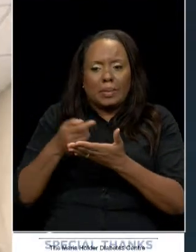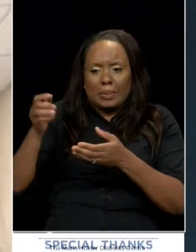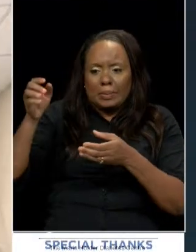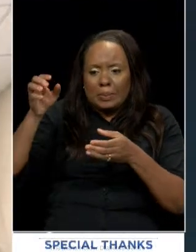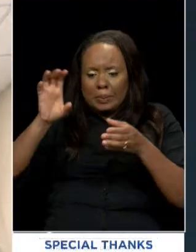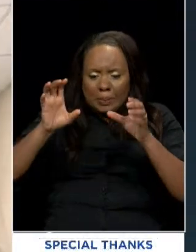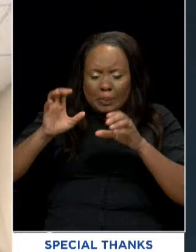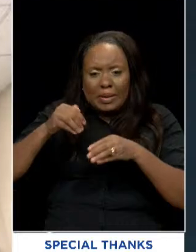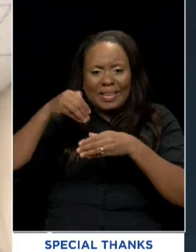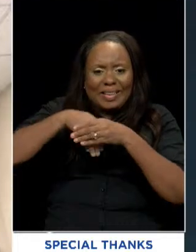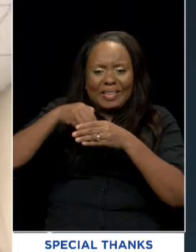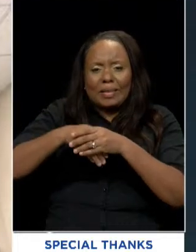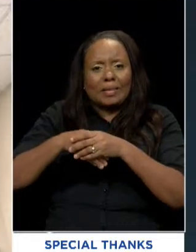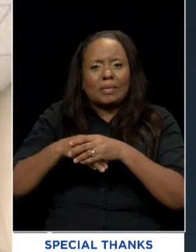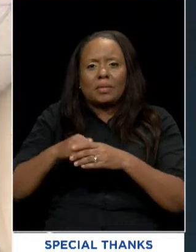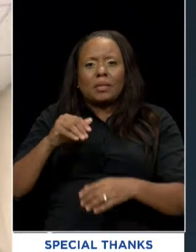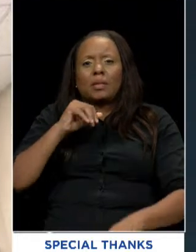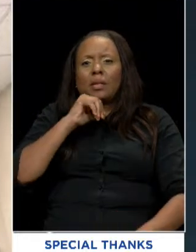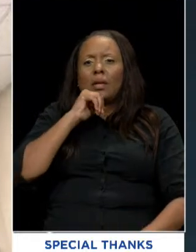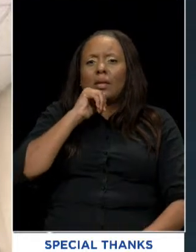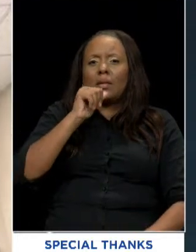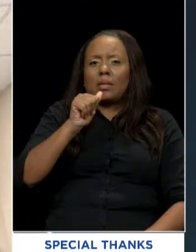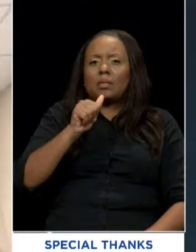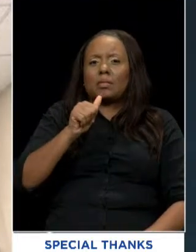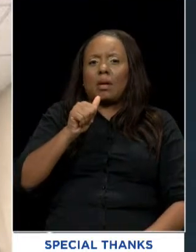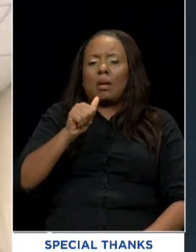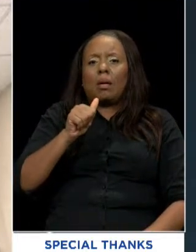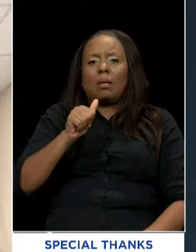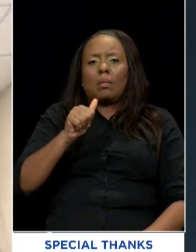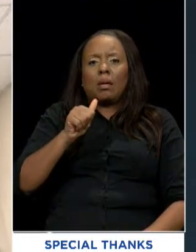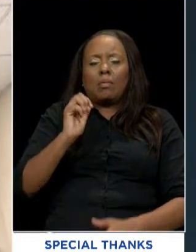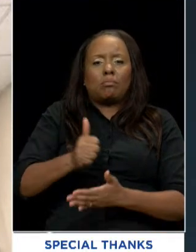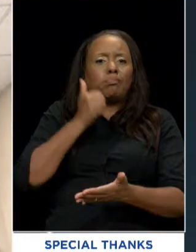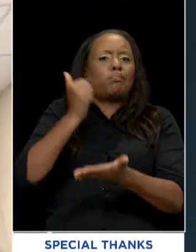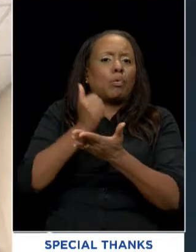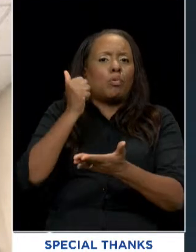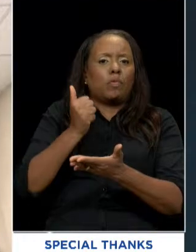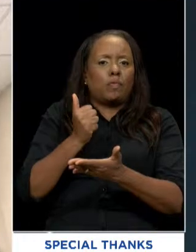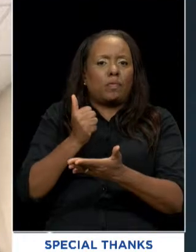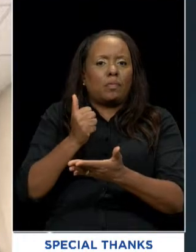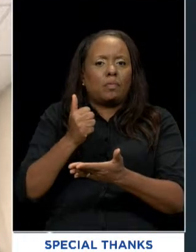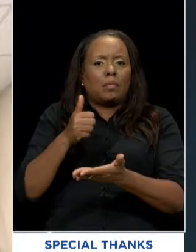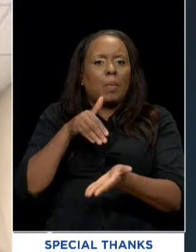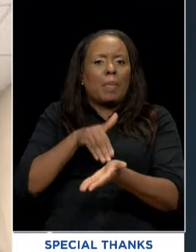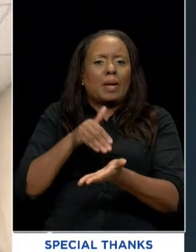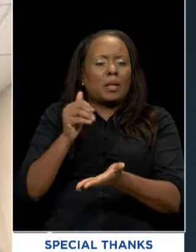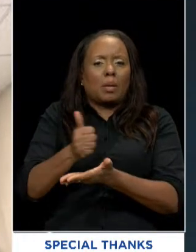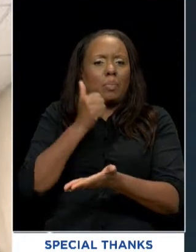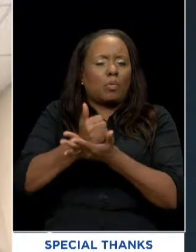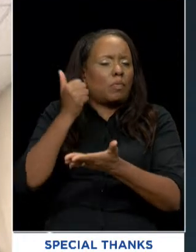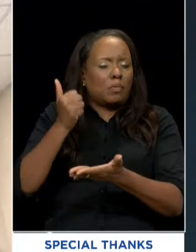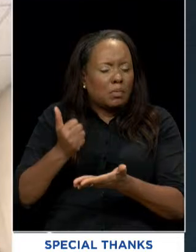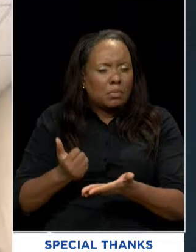And ever so often you get recalls like this, and you see various products being pulled off the shelf